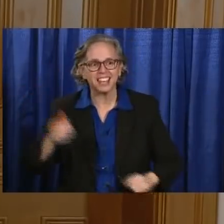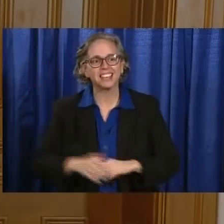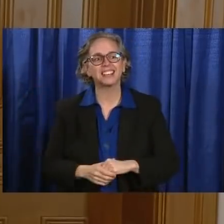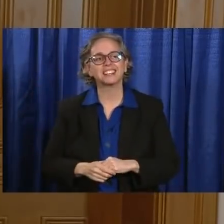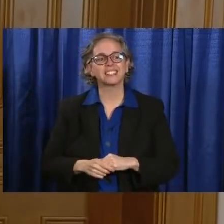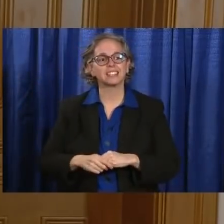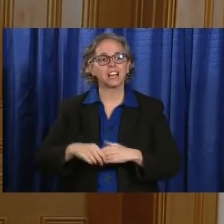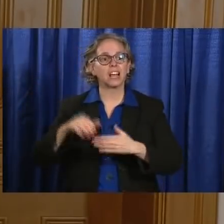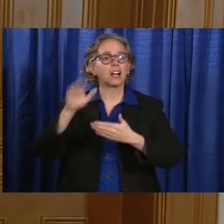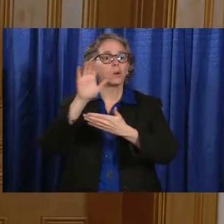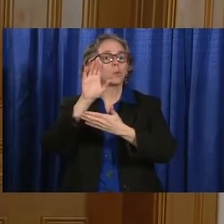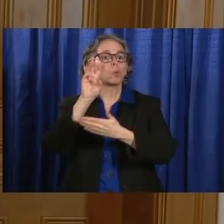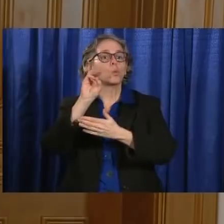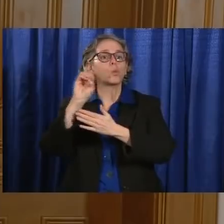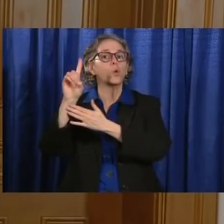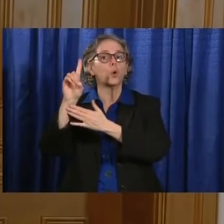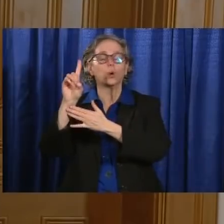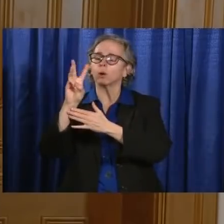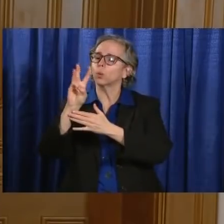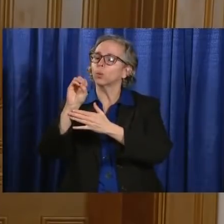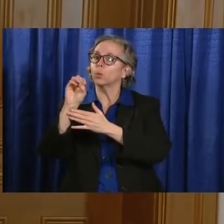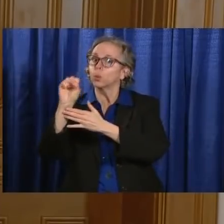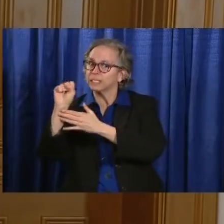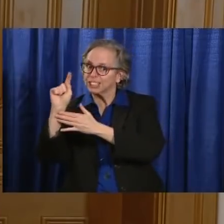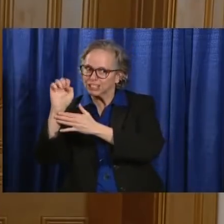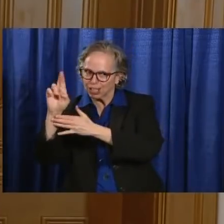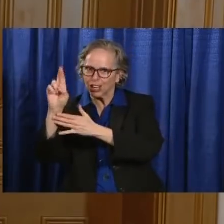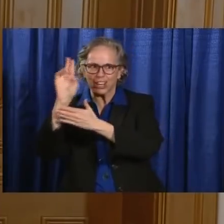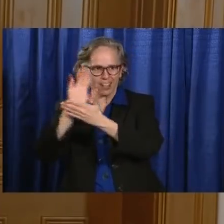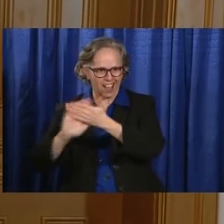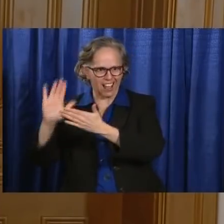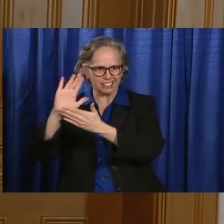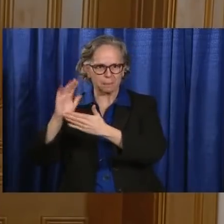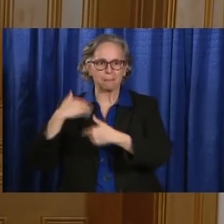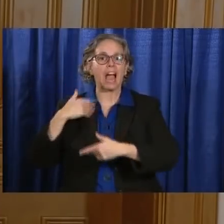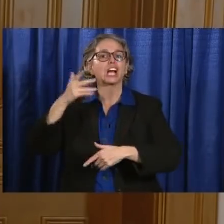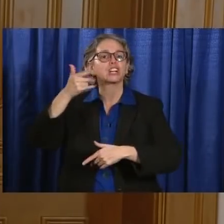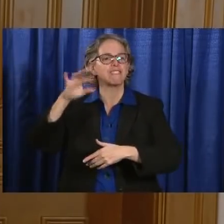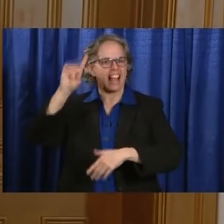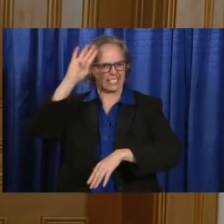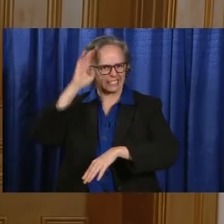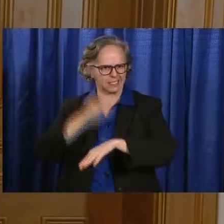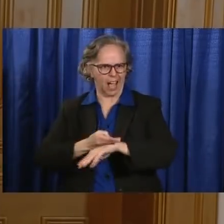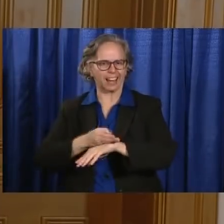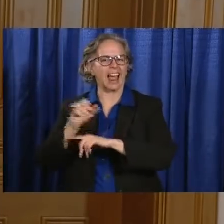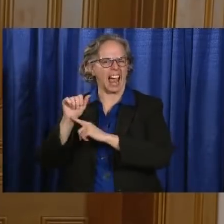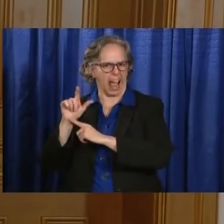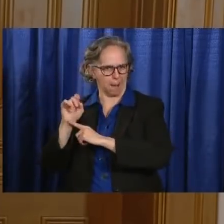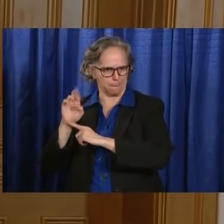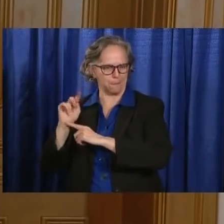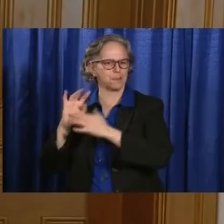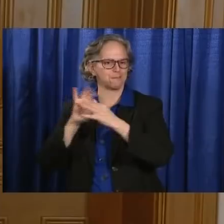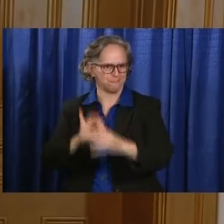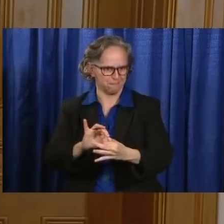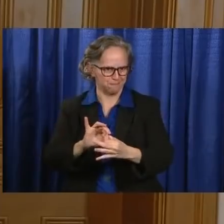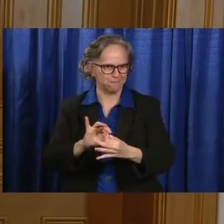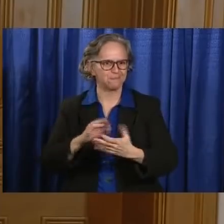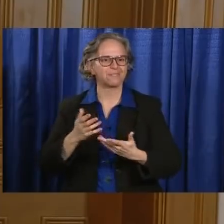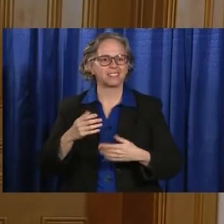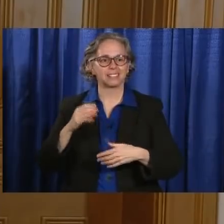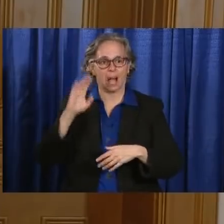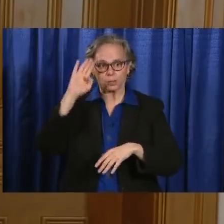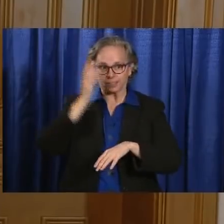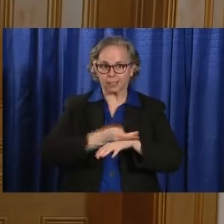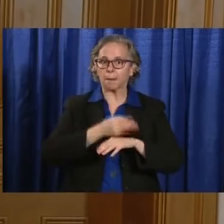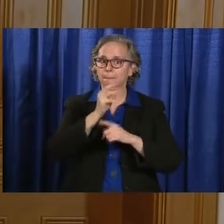Worcester, where our grandson Albert went, our son Mark, and our late daughter Becky went to the